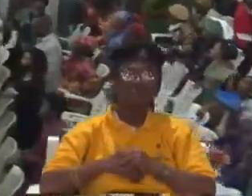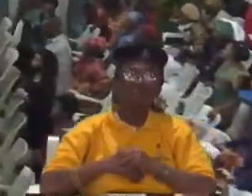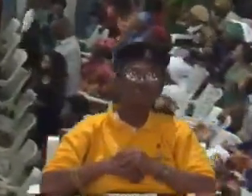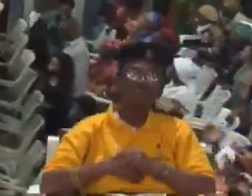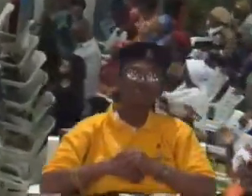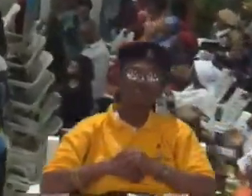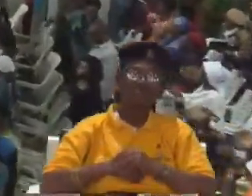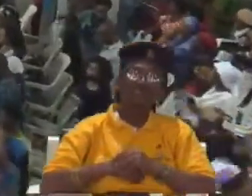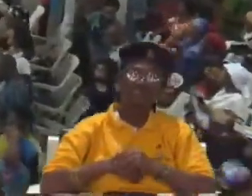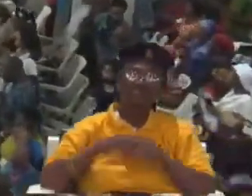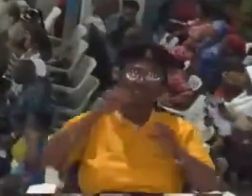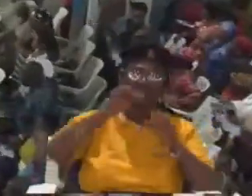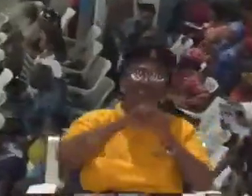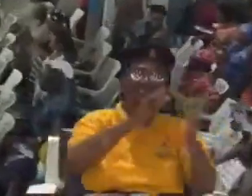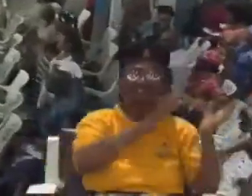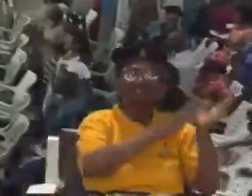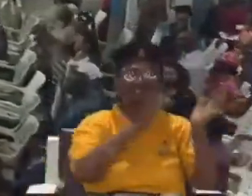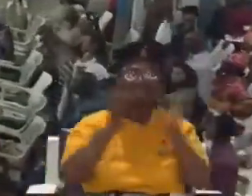In